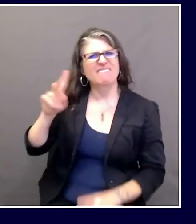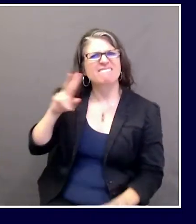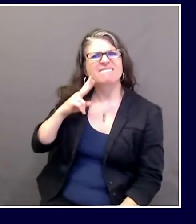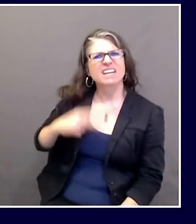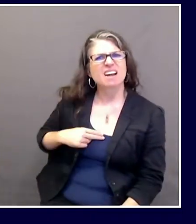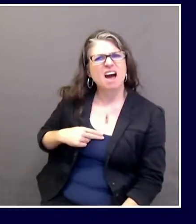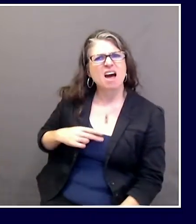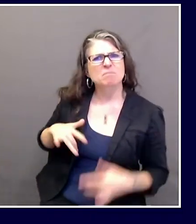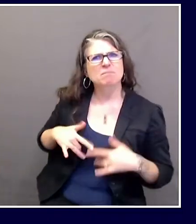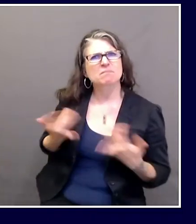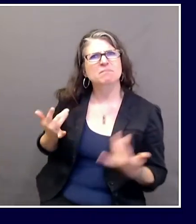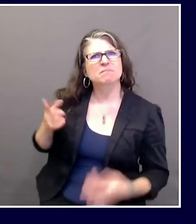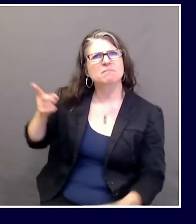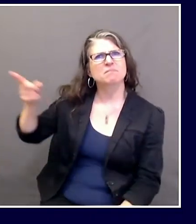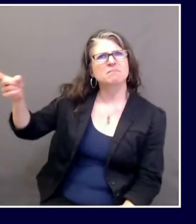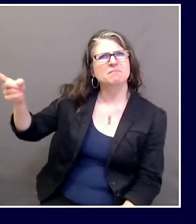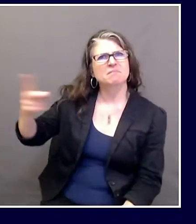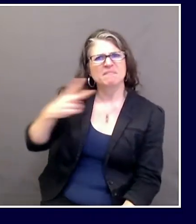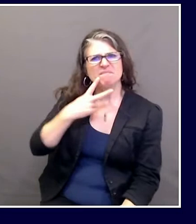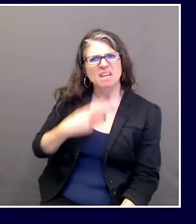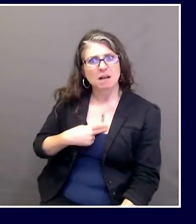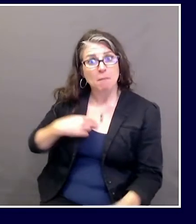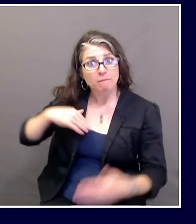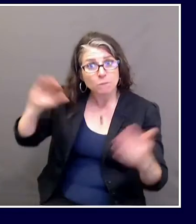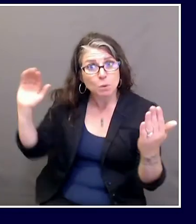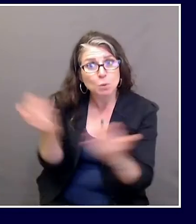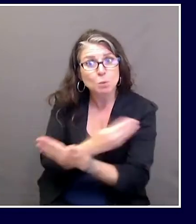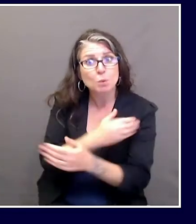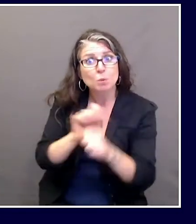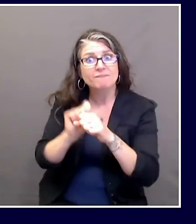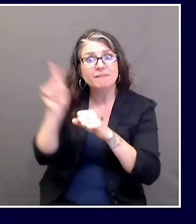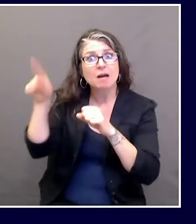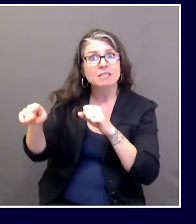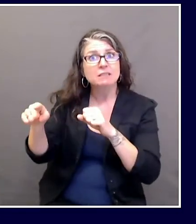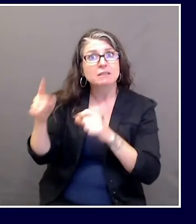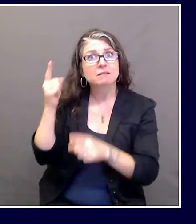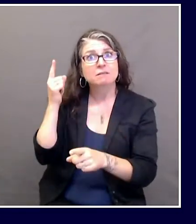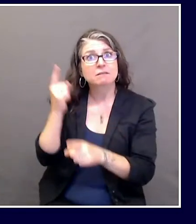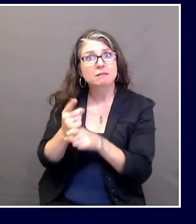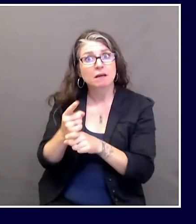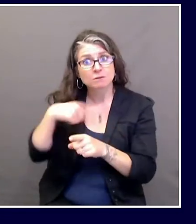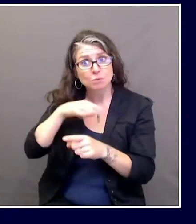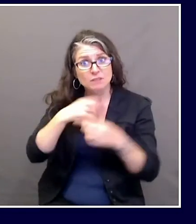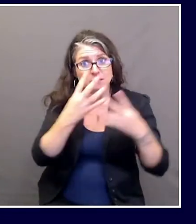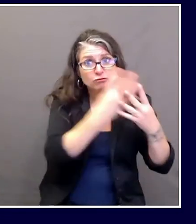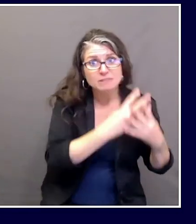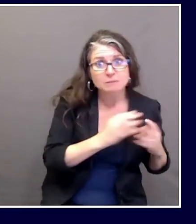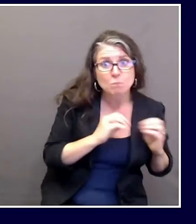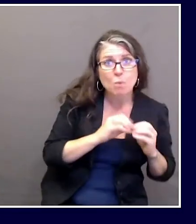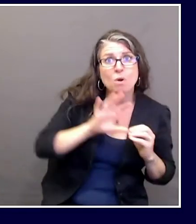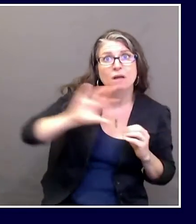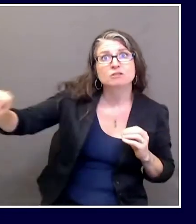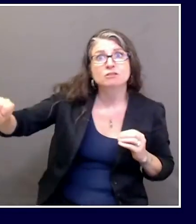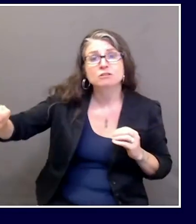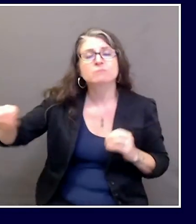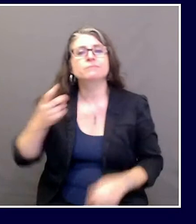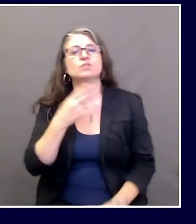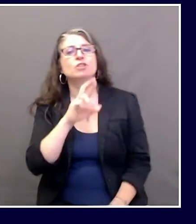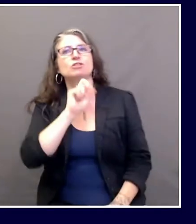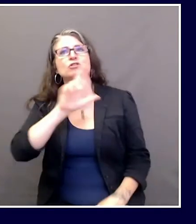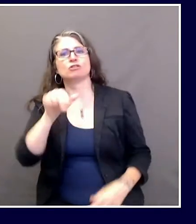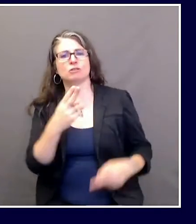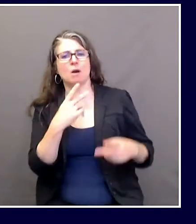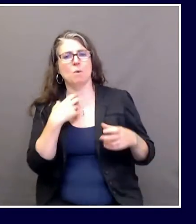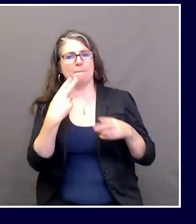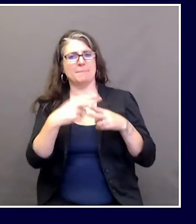So let me actually address the latter first, Patty. Maine is sequencing relative to other